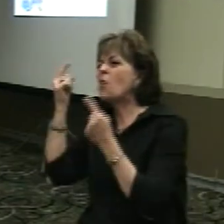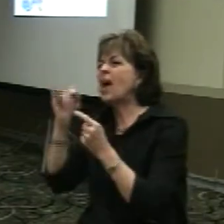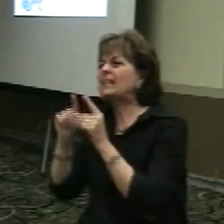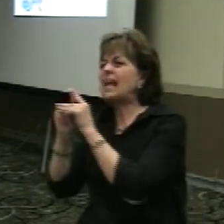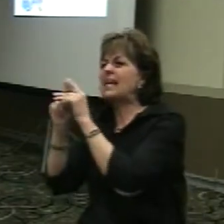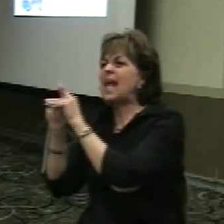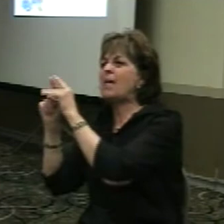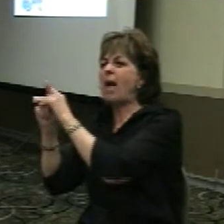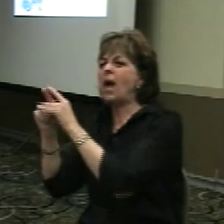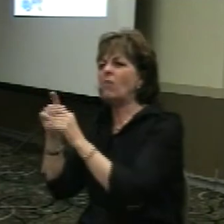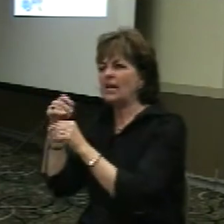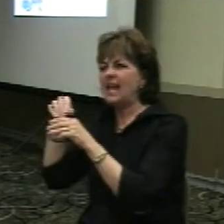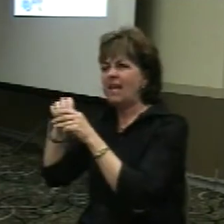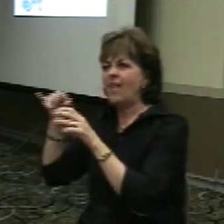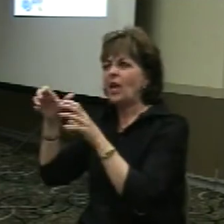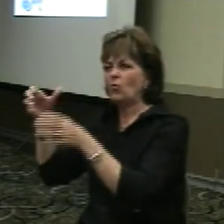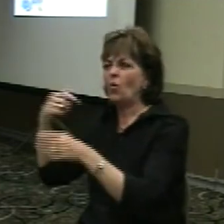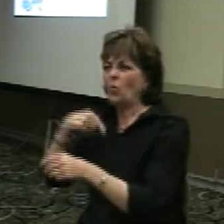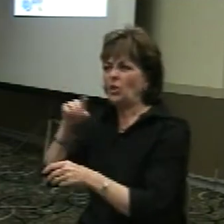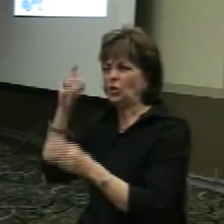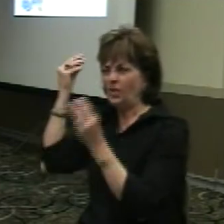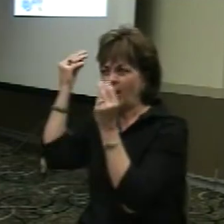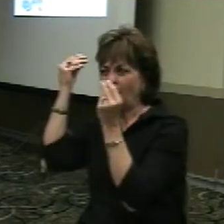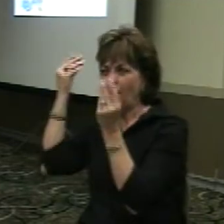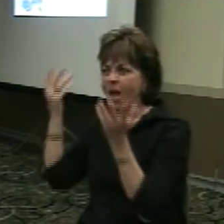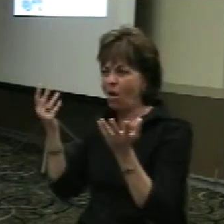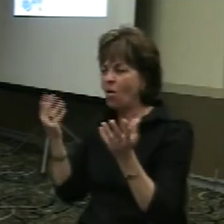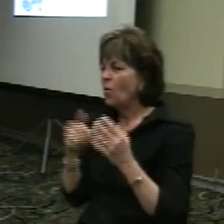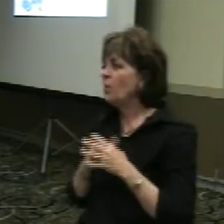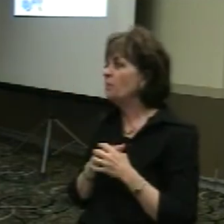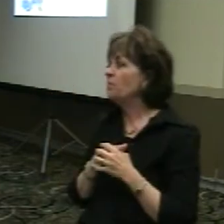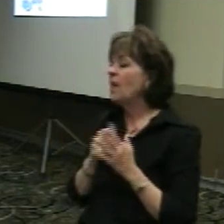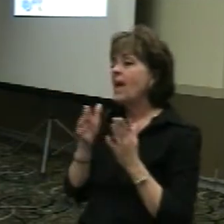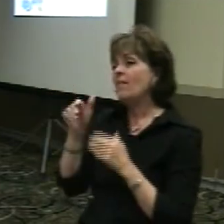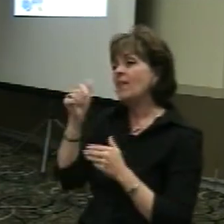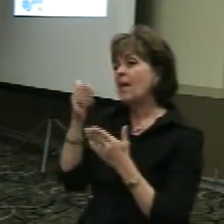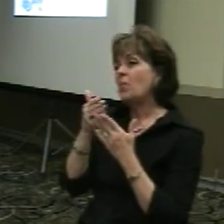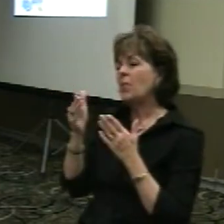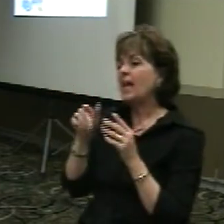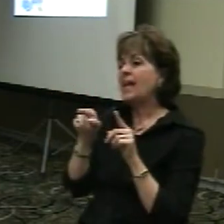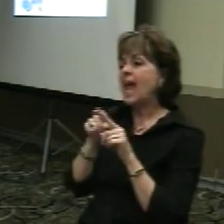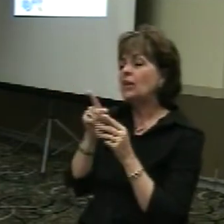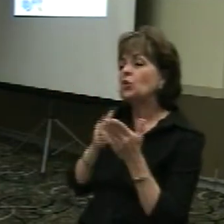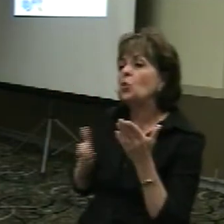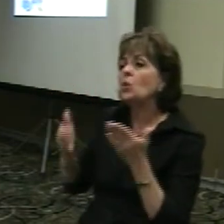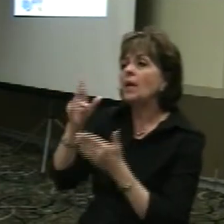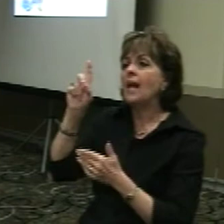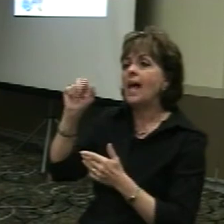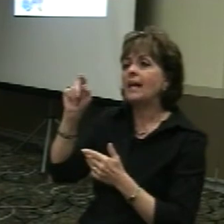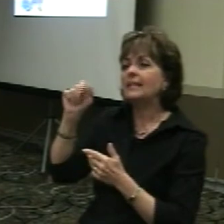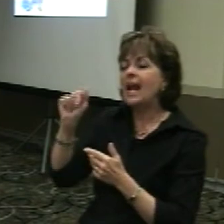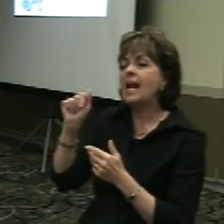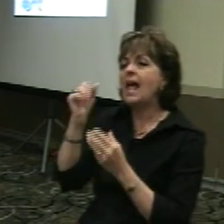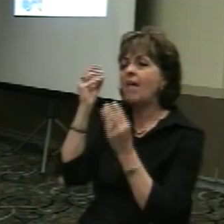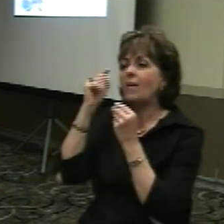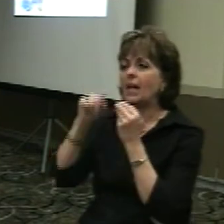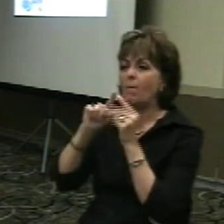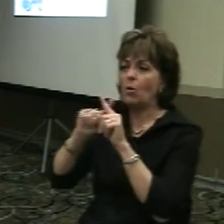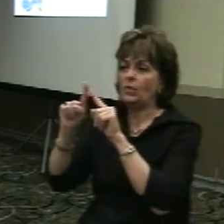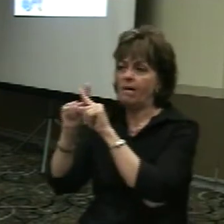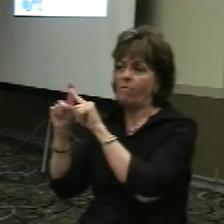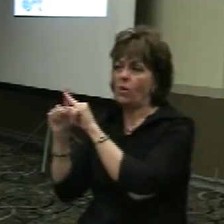coming out in this group, and we should think about this. The other thing is that as you're collecting data and thinking about different kinds of